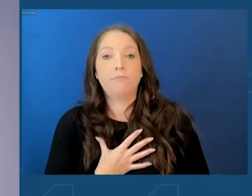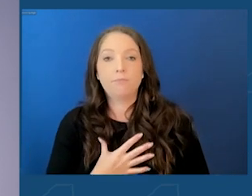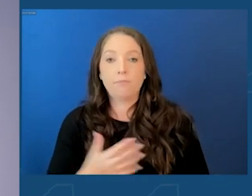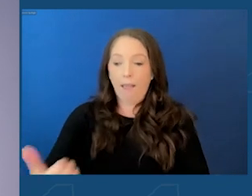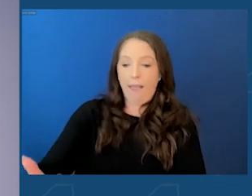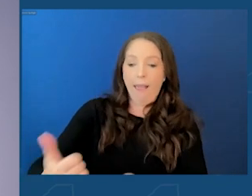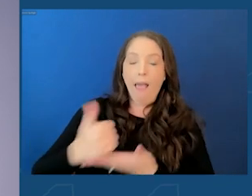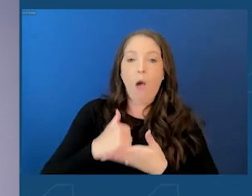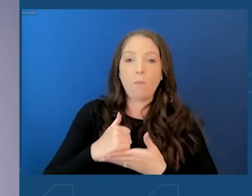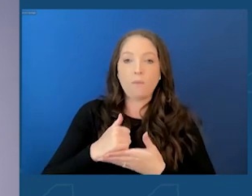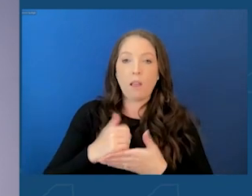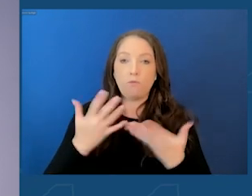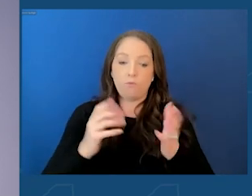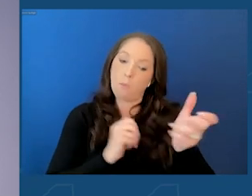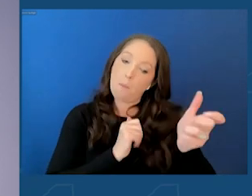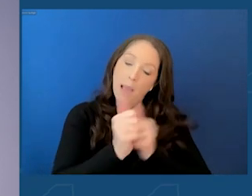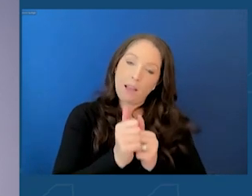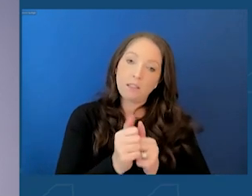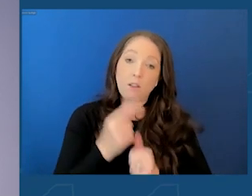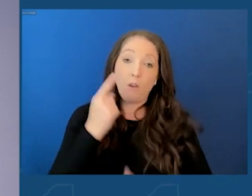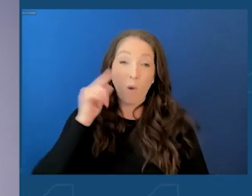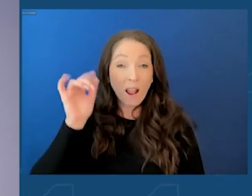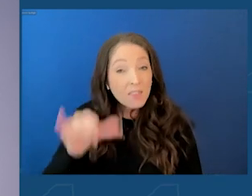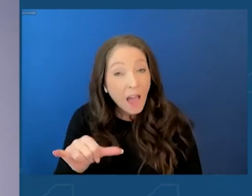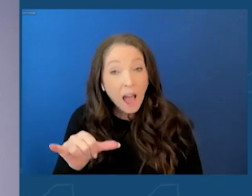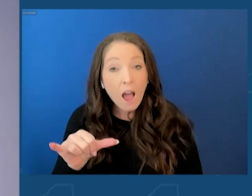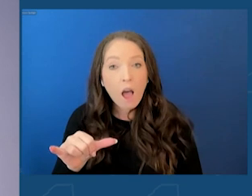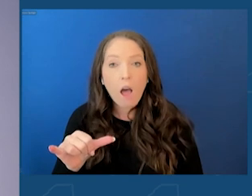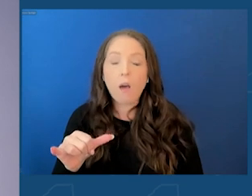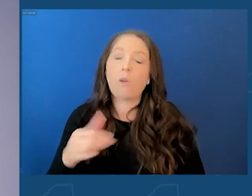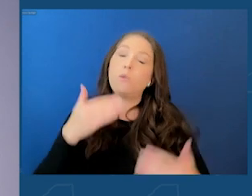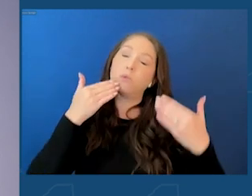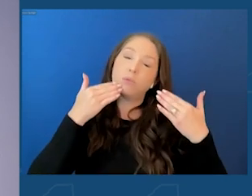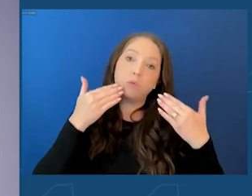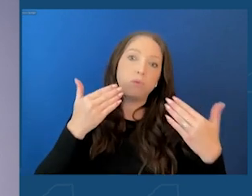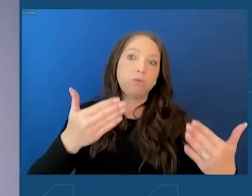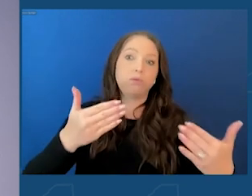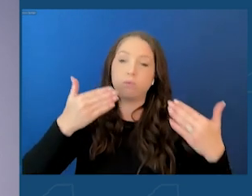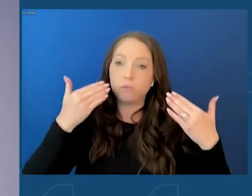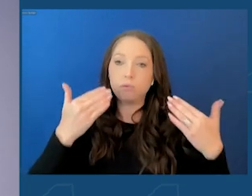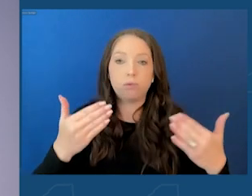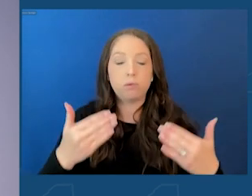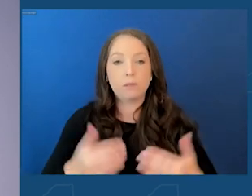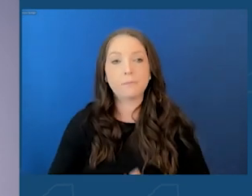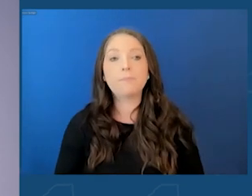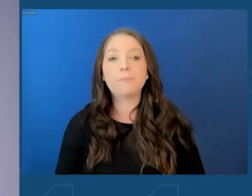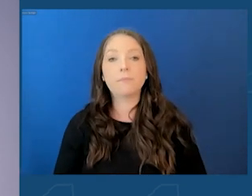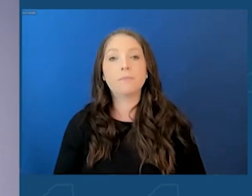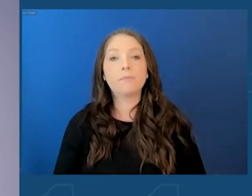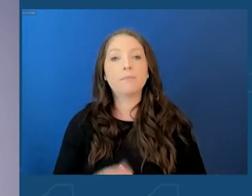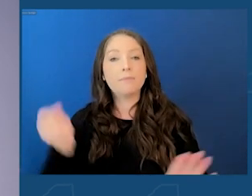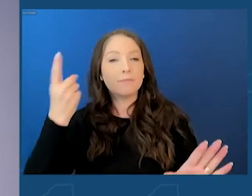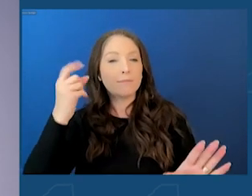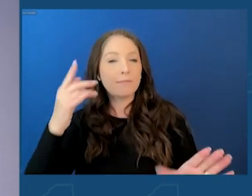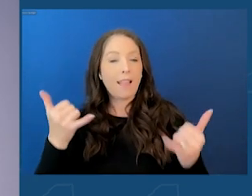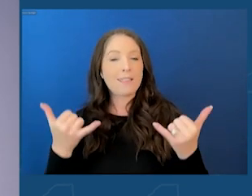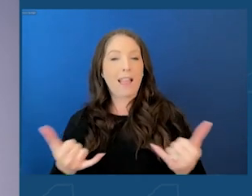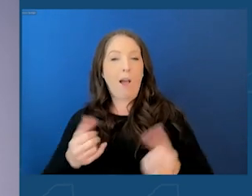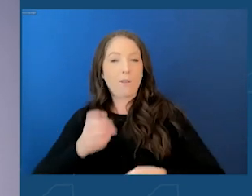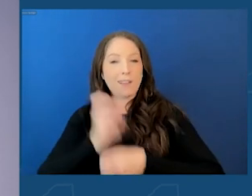over the line. So for all of that, we are so grateful. But now comes the hard part, the